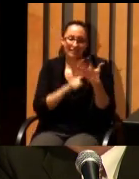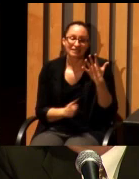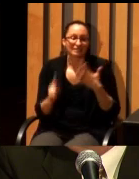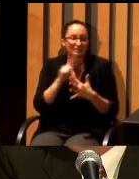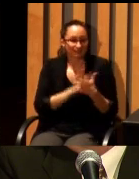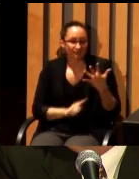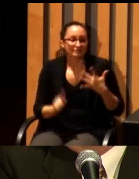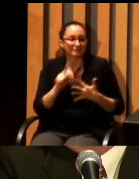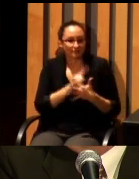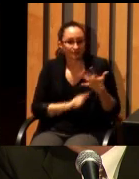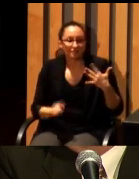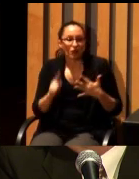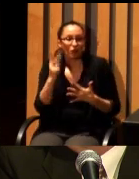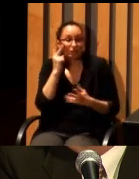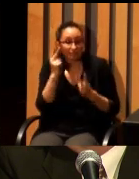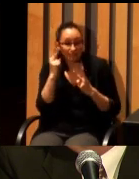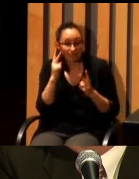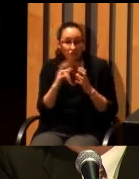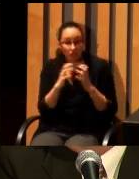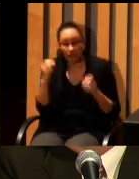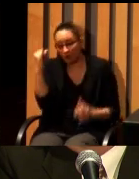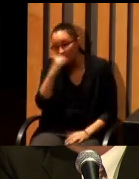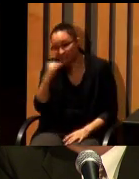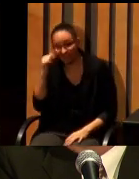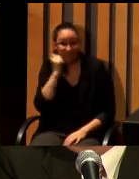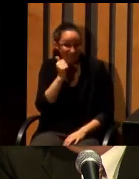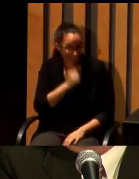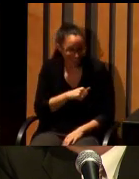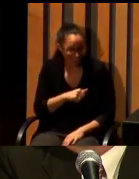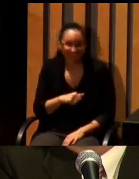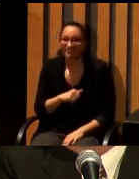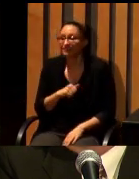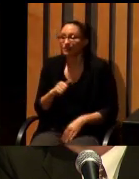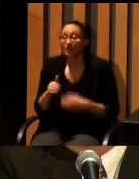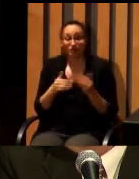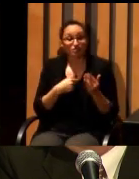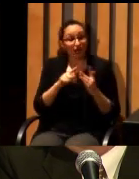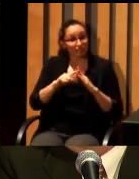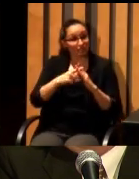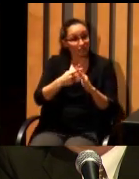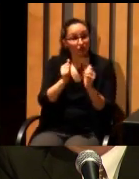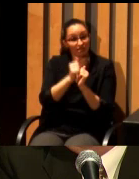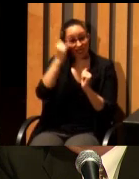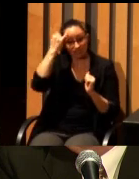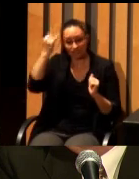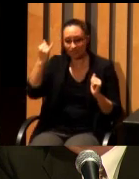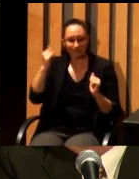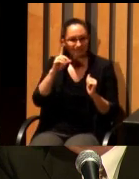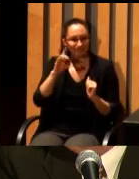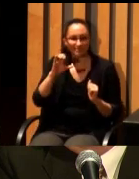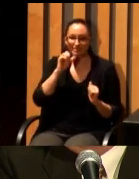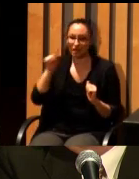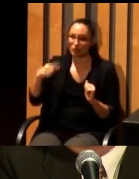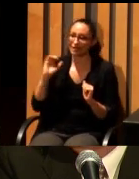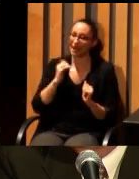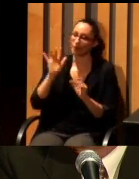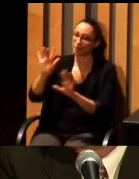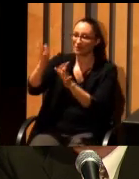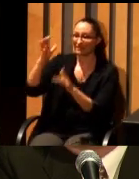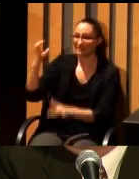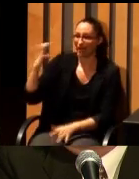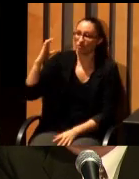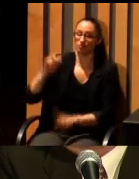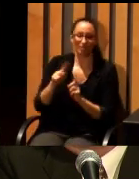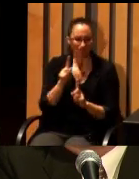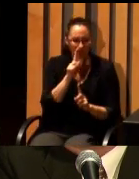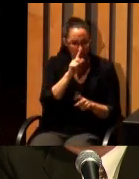up category. So I start from the premise that the district is not just the nation's capital, but a real